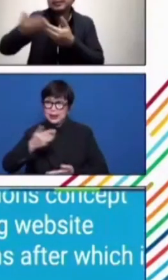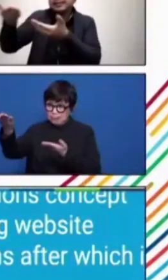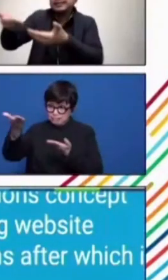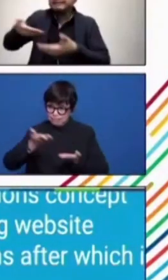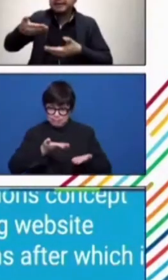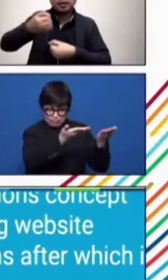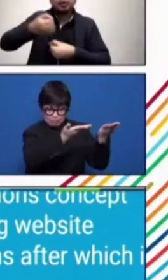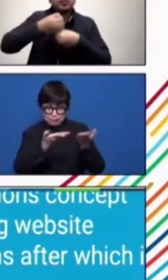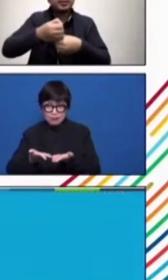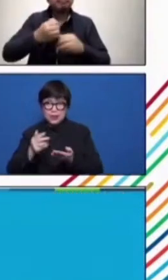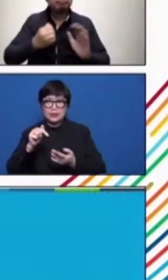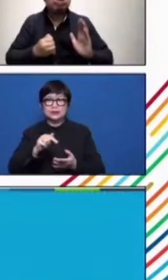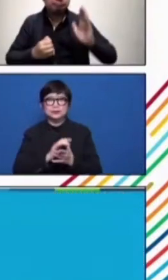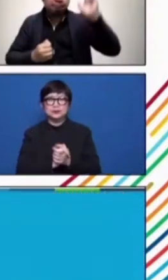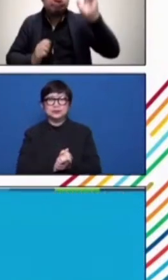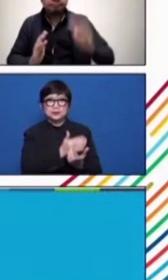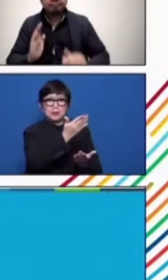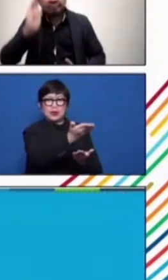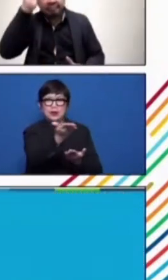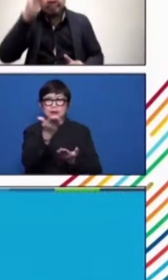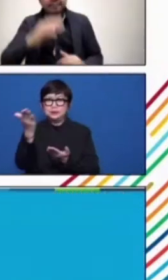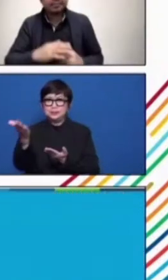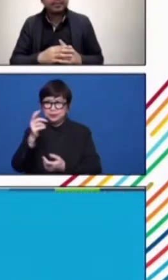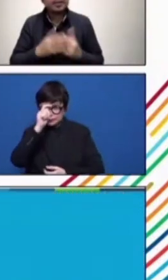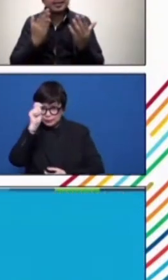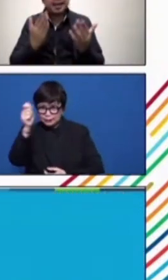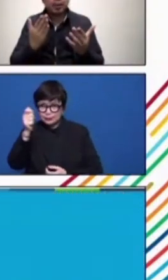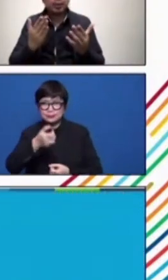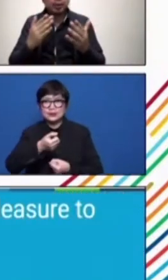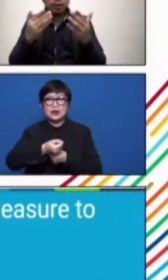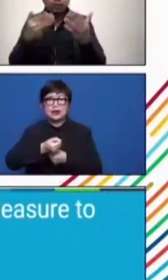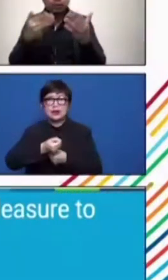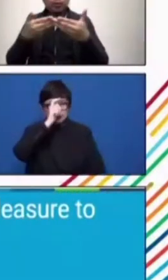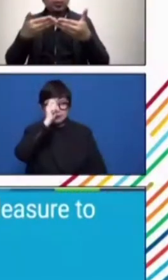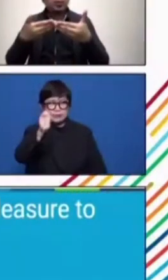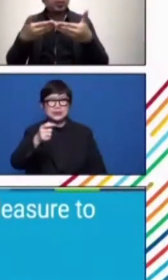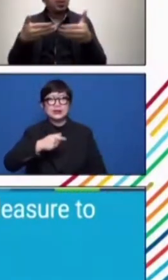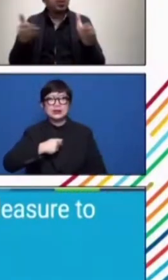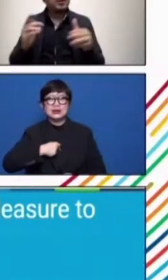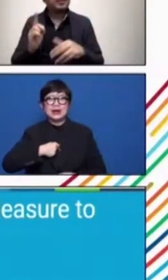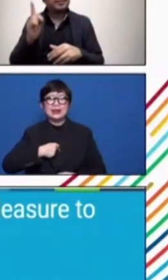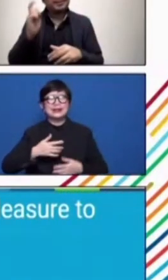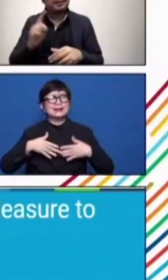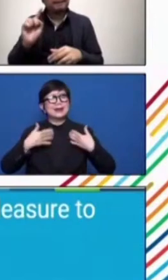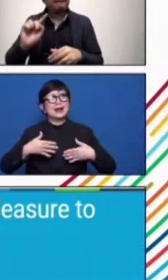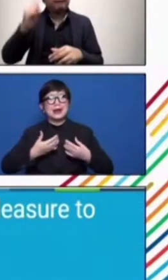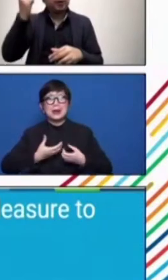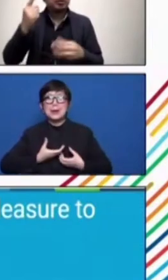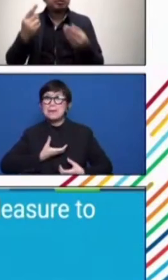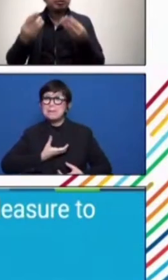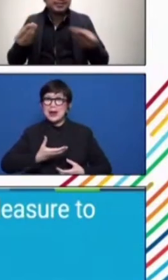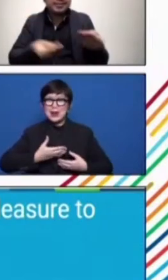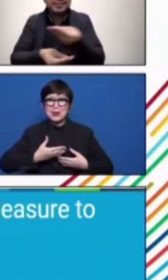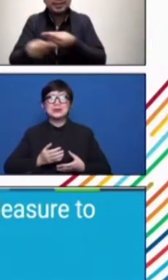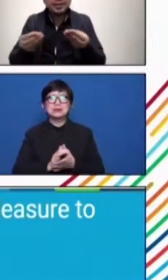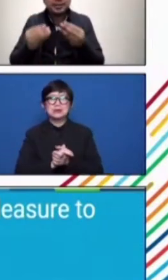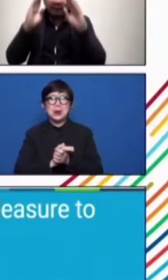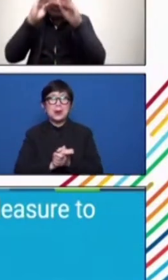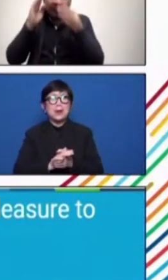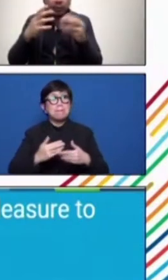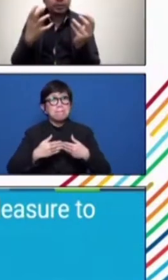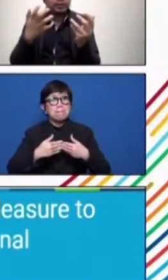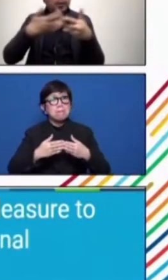excellencies and distinguished delegates and now have the pleasure to open the first round table focusing on harmonization of national